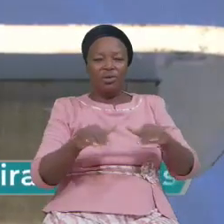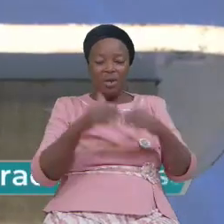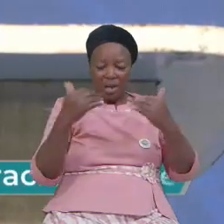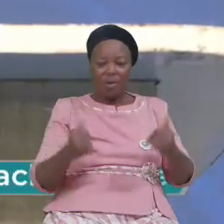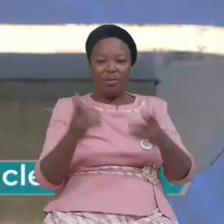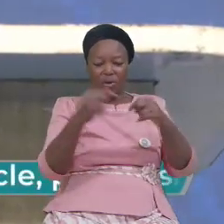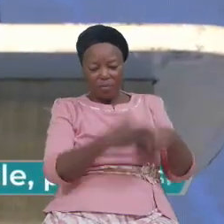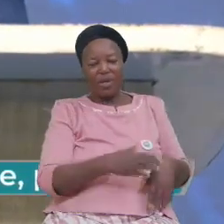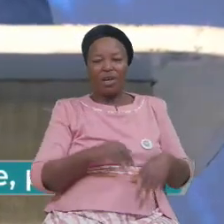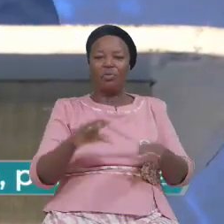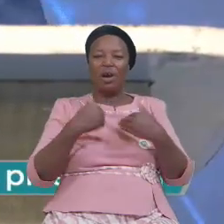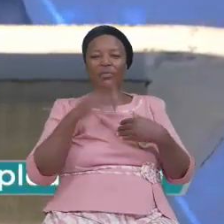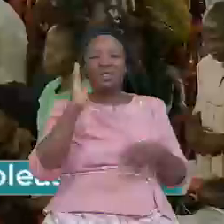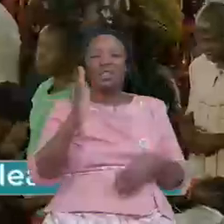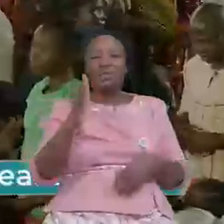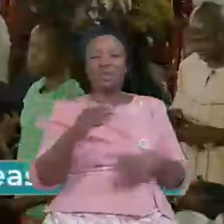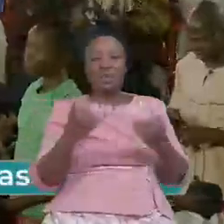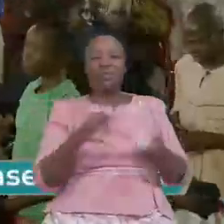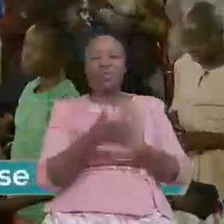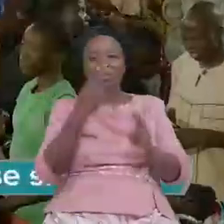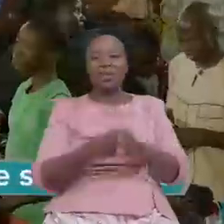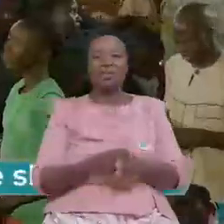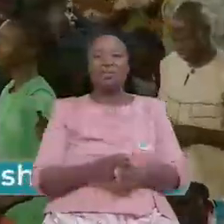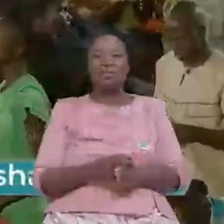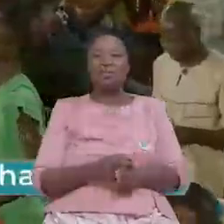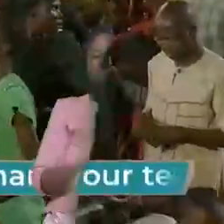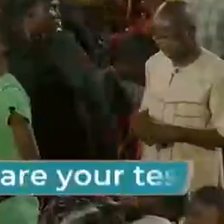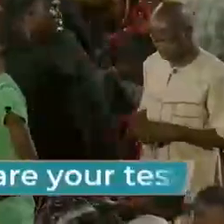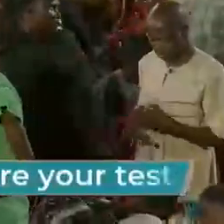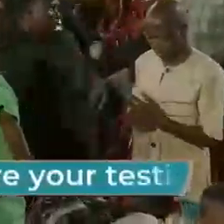you have a testimony already. Amen.